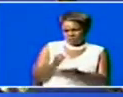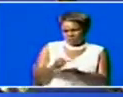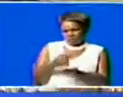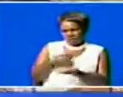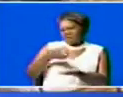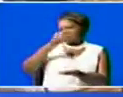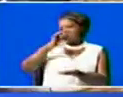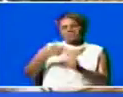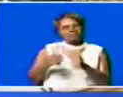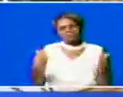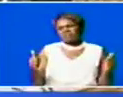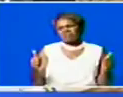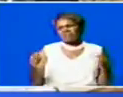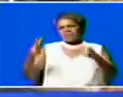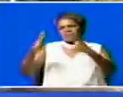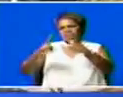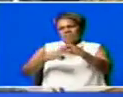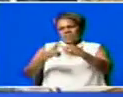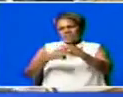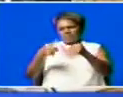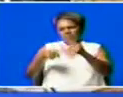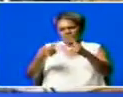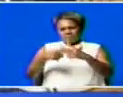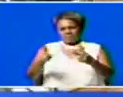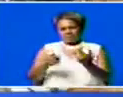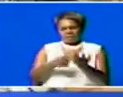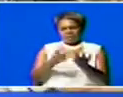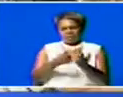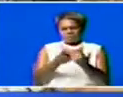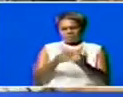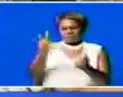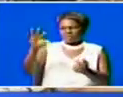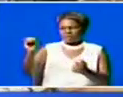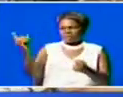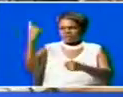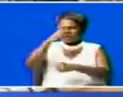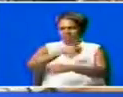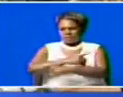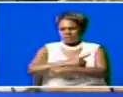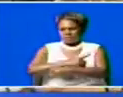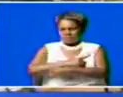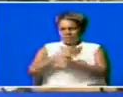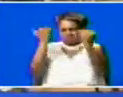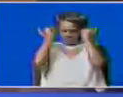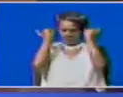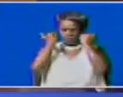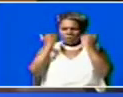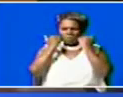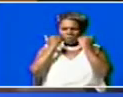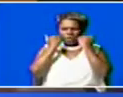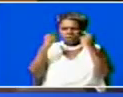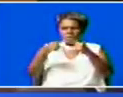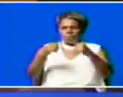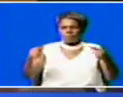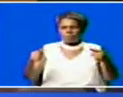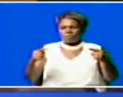uji. As the seven settled in and started counting down their 30 days in jail, their case at the Court of Appeal was